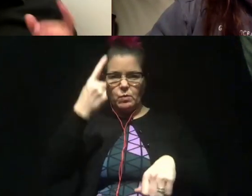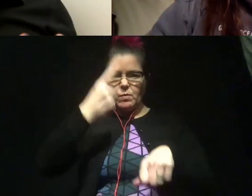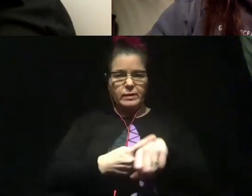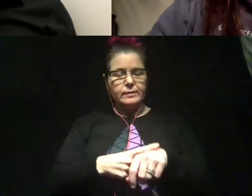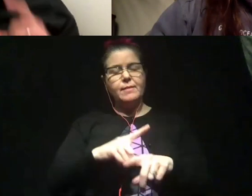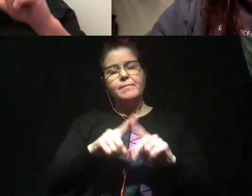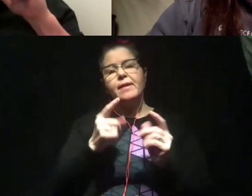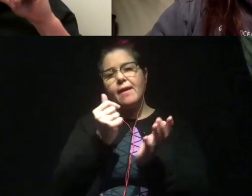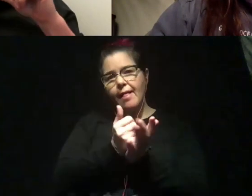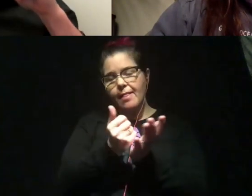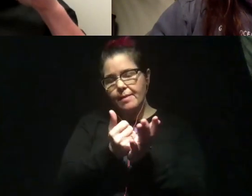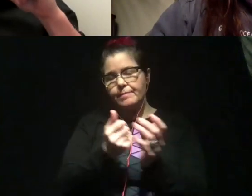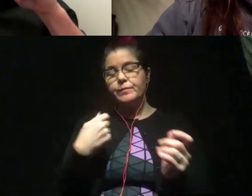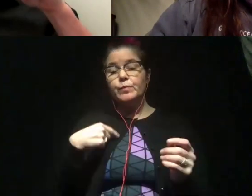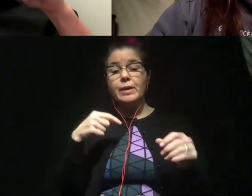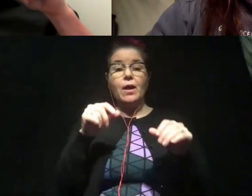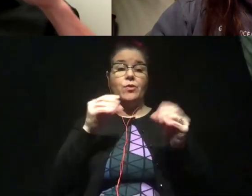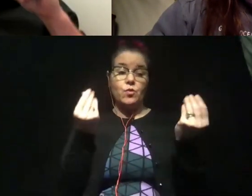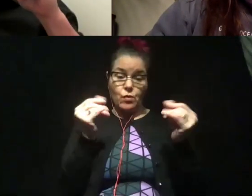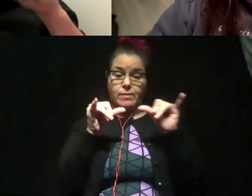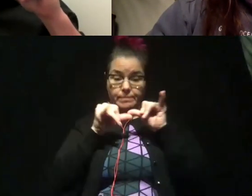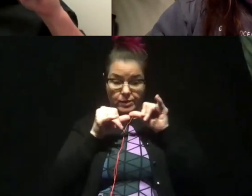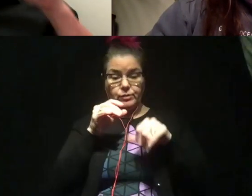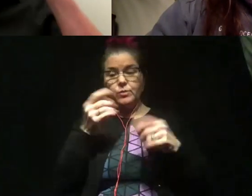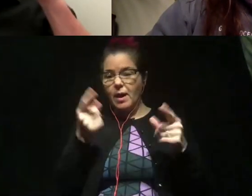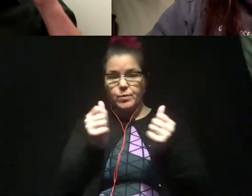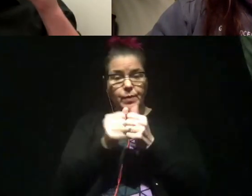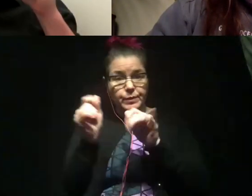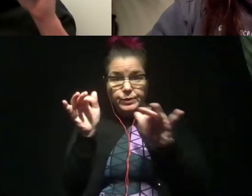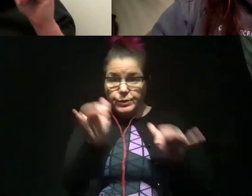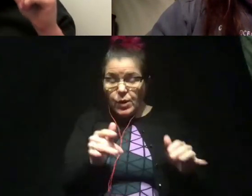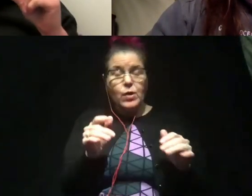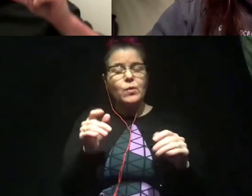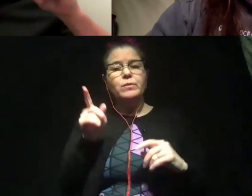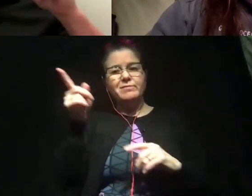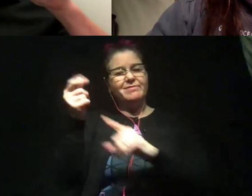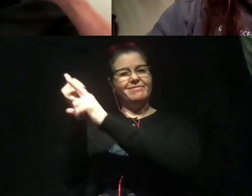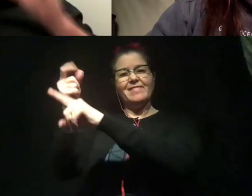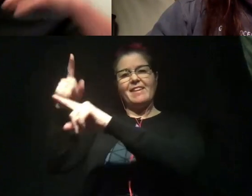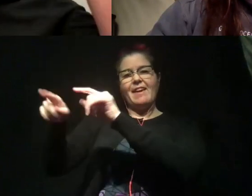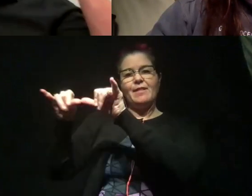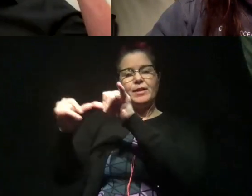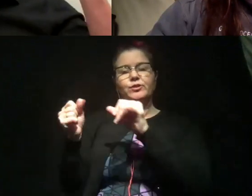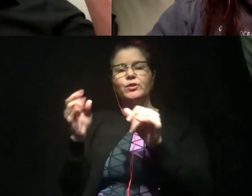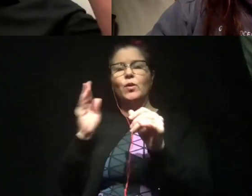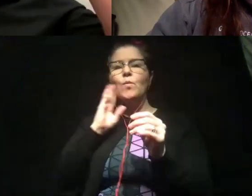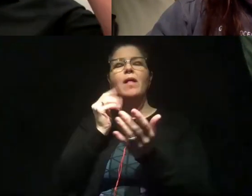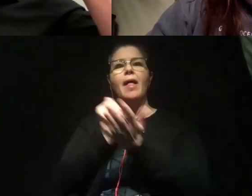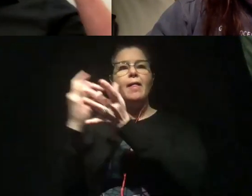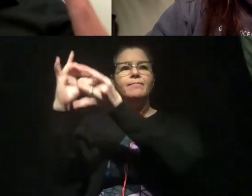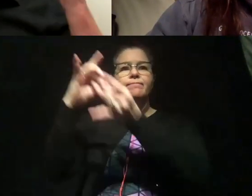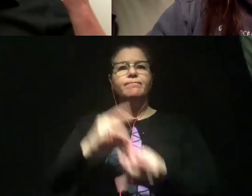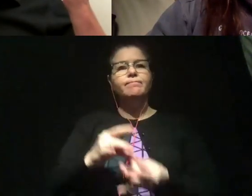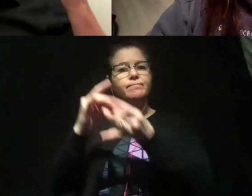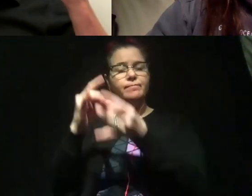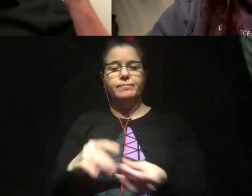some help. There's things we can measure on the ground that's going on with the snow that the satellite can't measure. And therefore, it helps the satellites and the